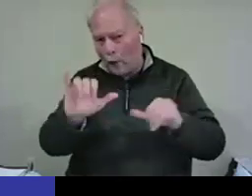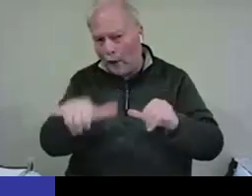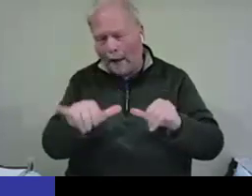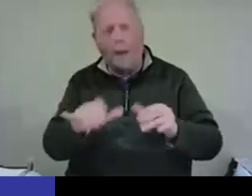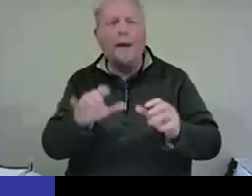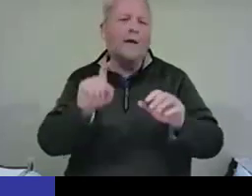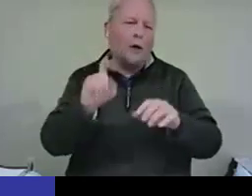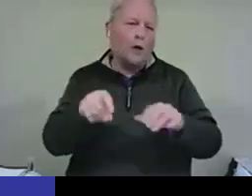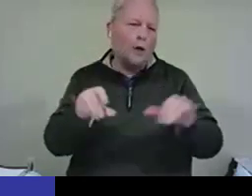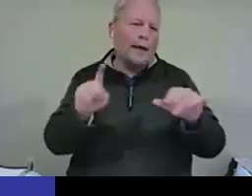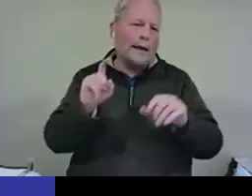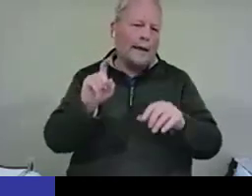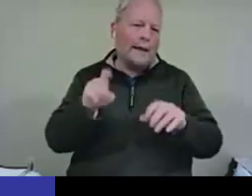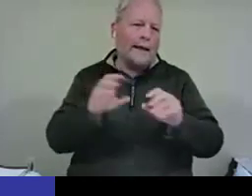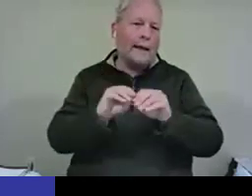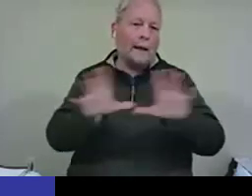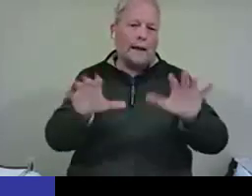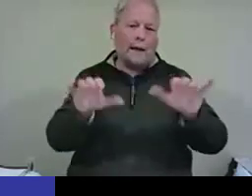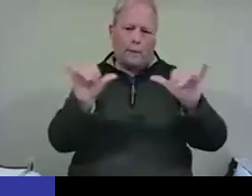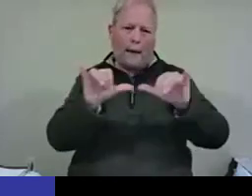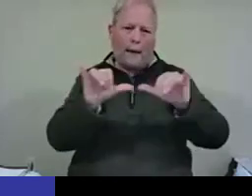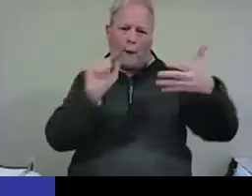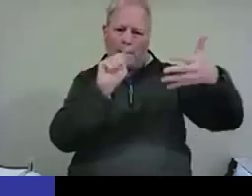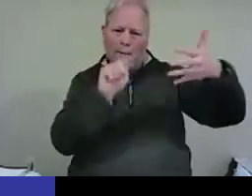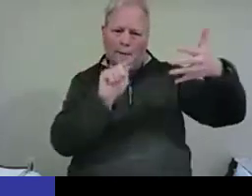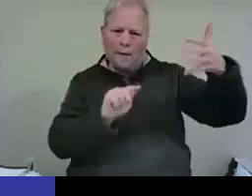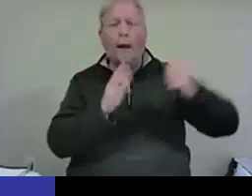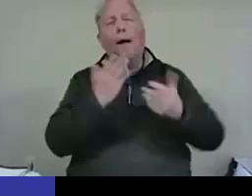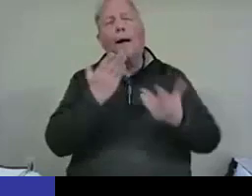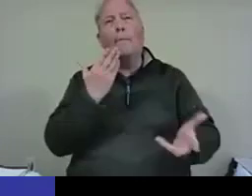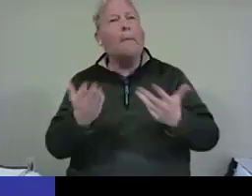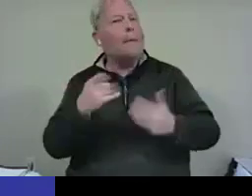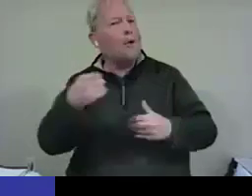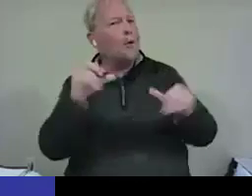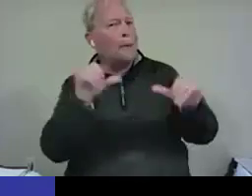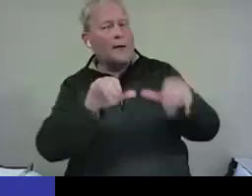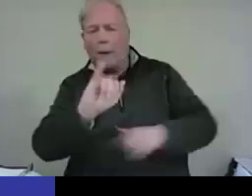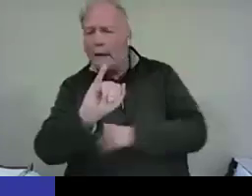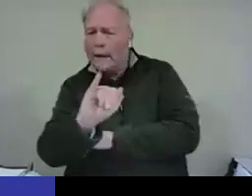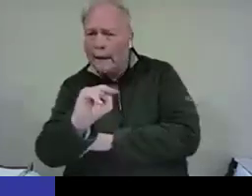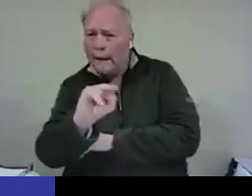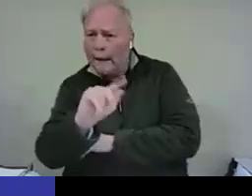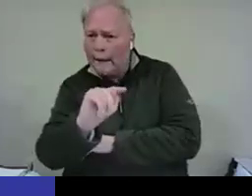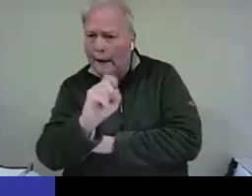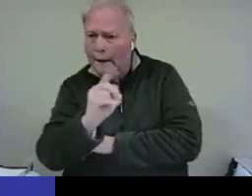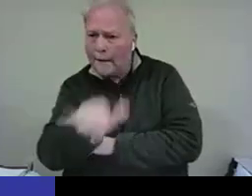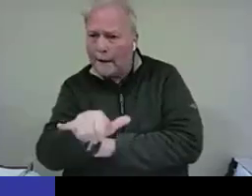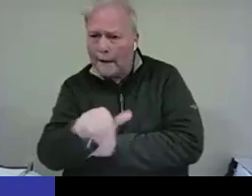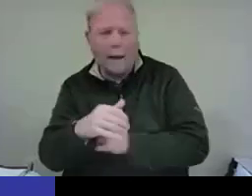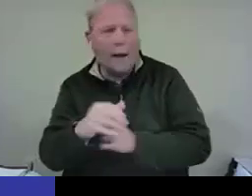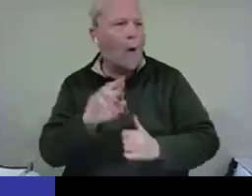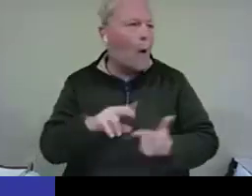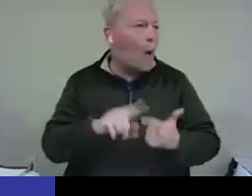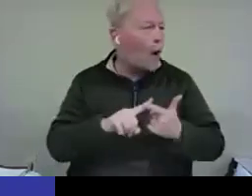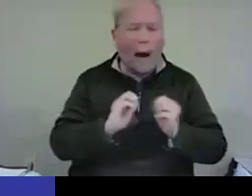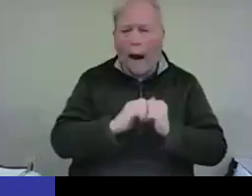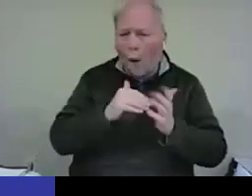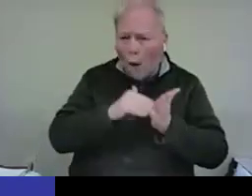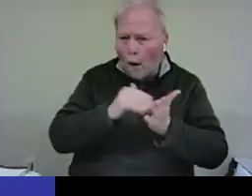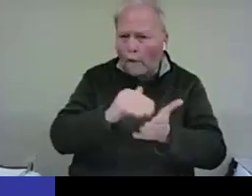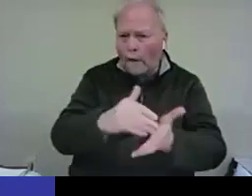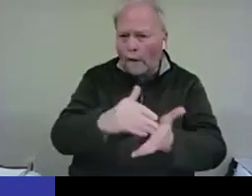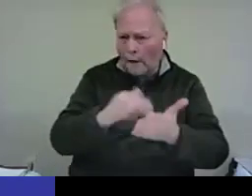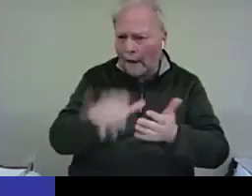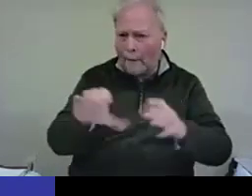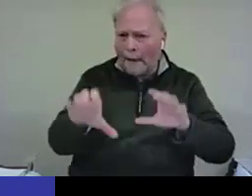behaviors are. So you might be measuring intensity if it's depending on what the behavior is, or frequency, or the rate of a behavior, or how